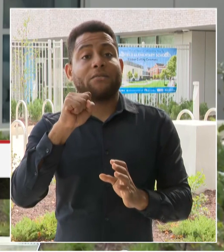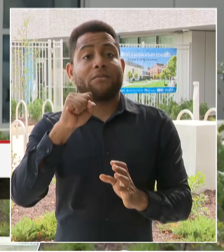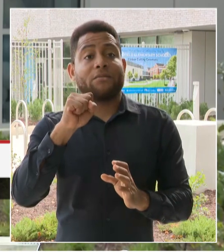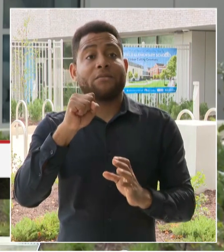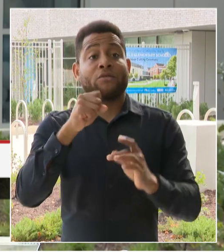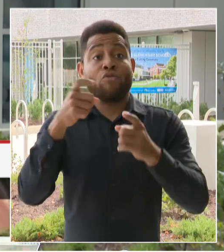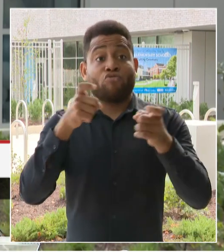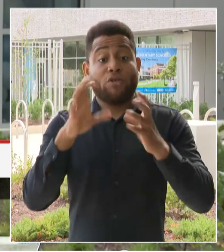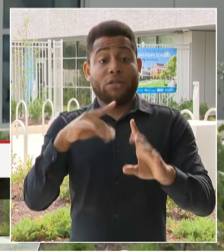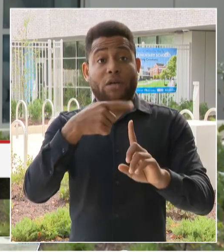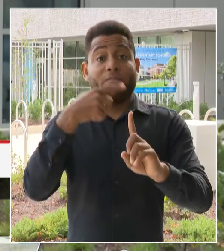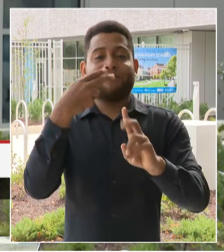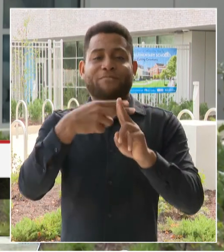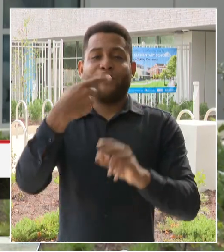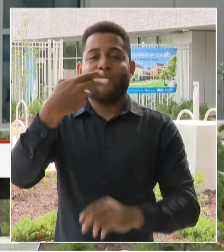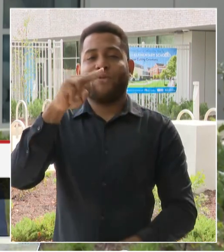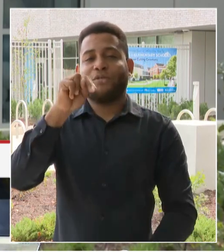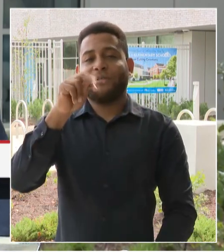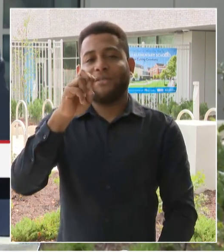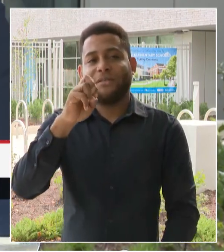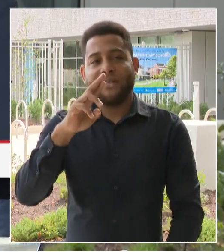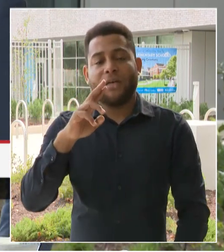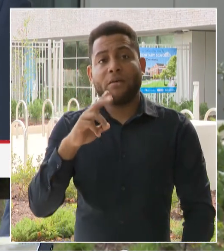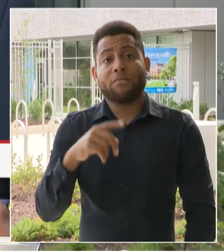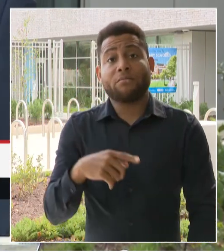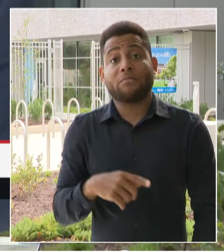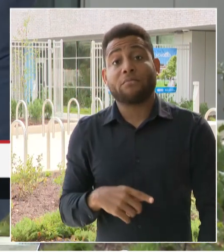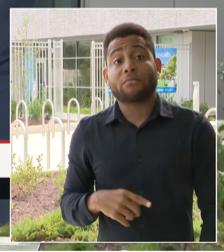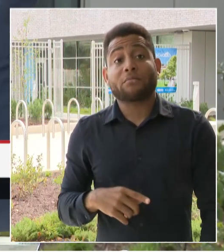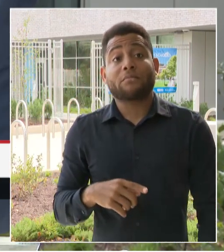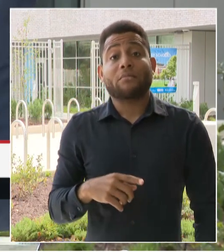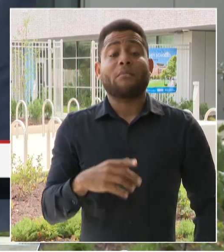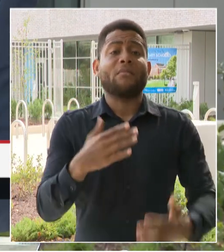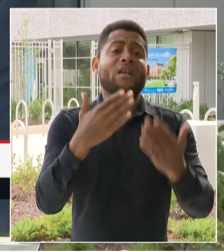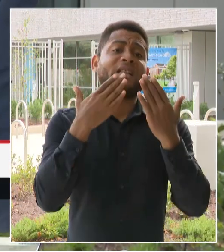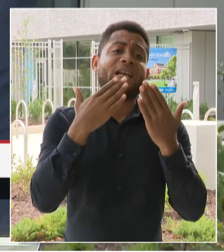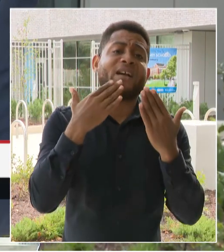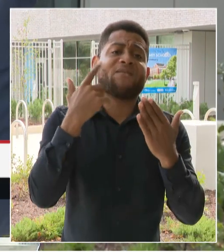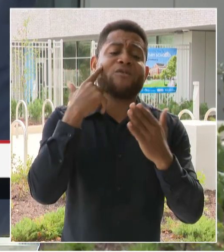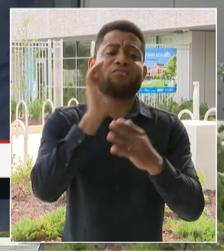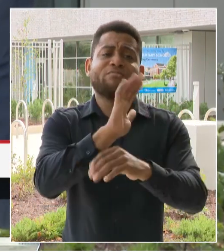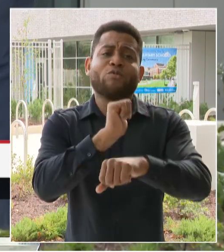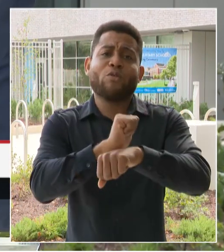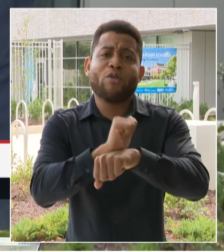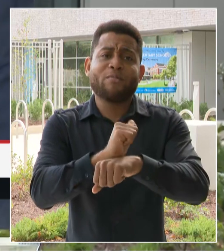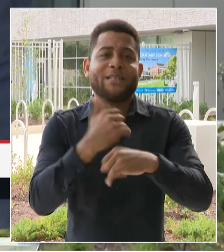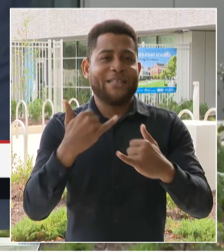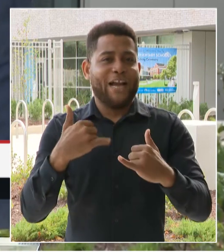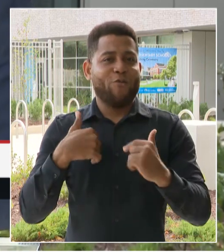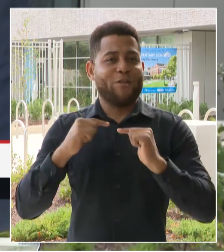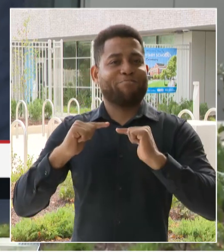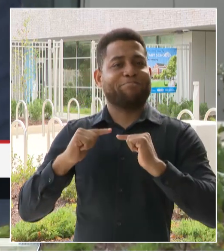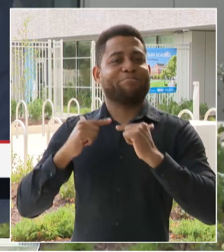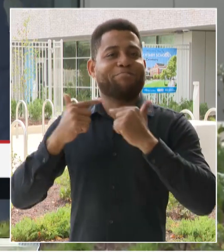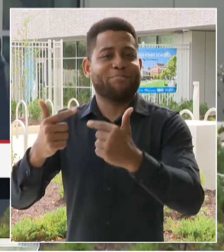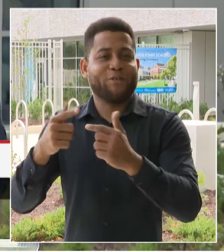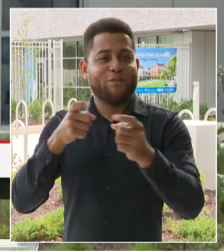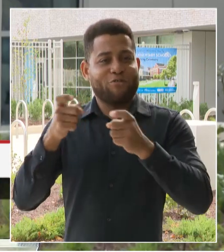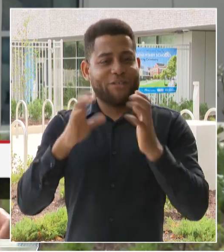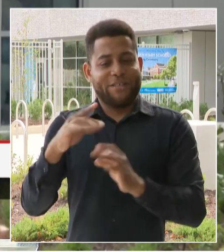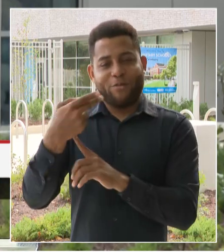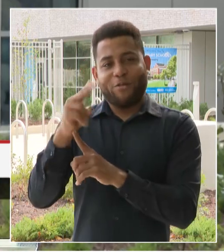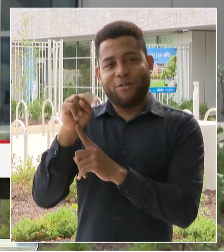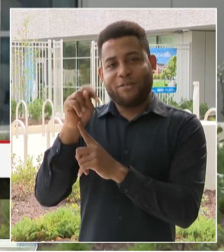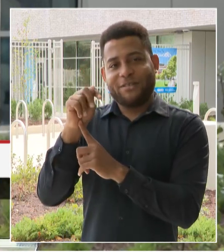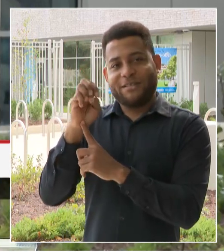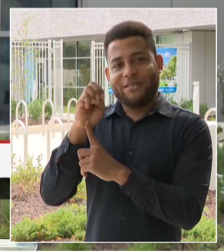spaces and making it possible. So it's my pleasure at this time to ask Director Hunter to come to the podium to address the group.